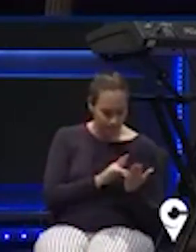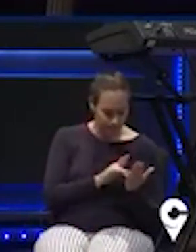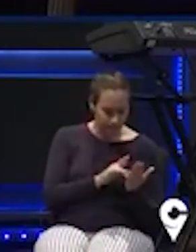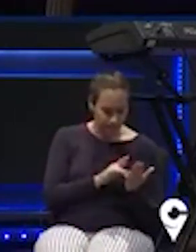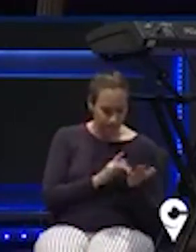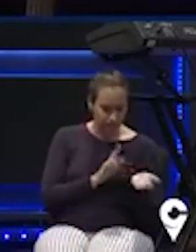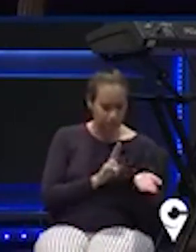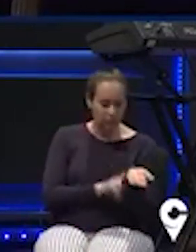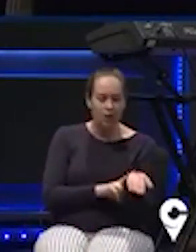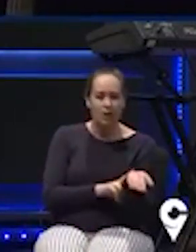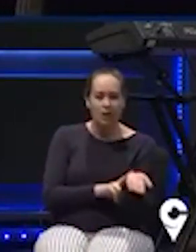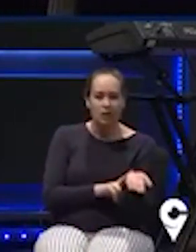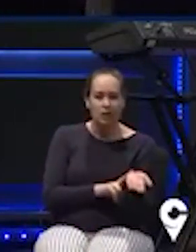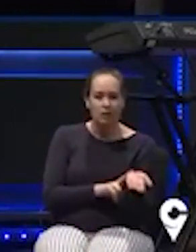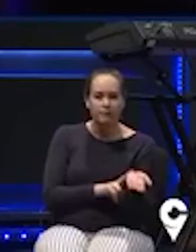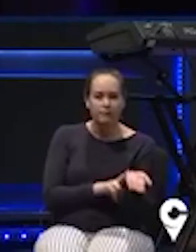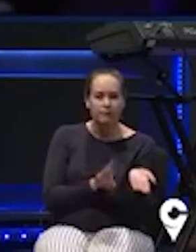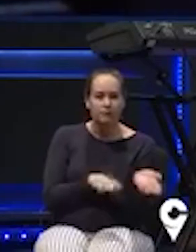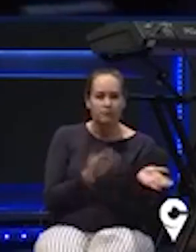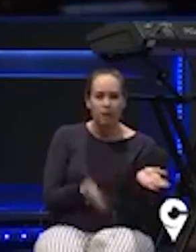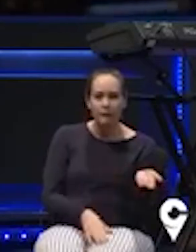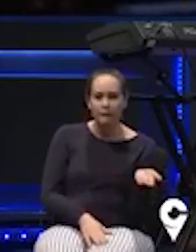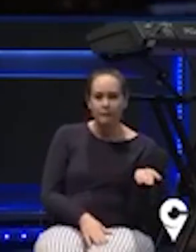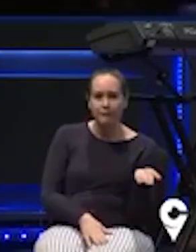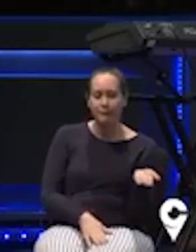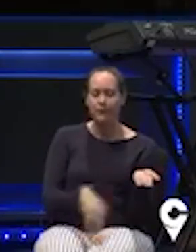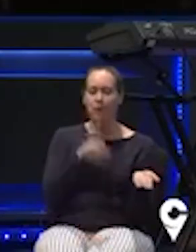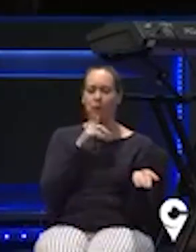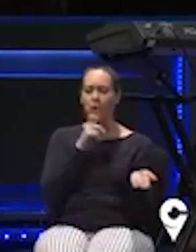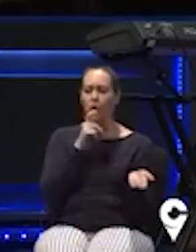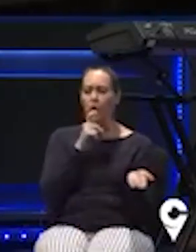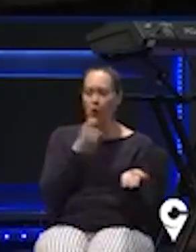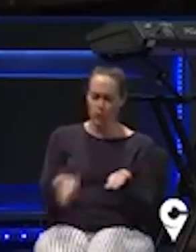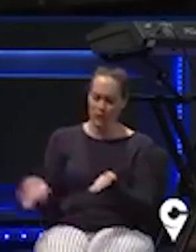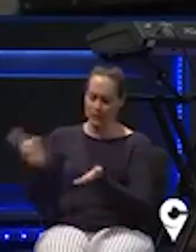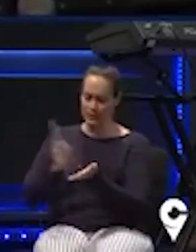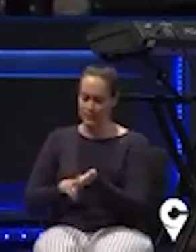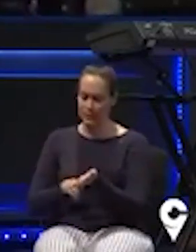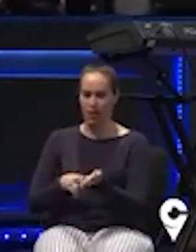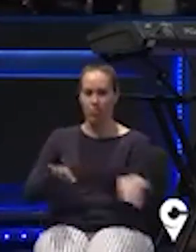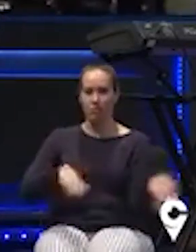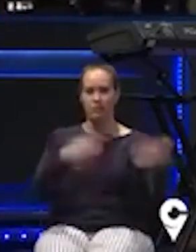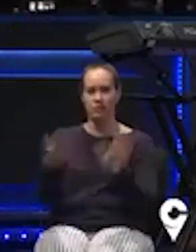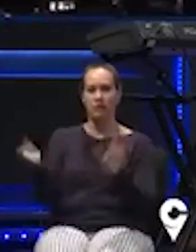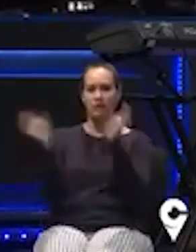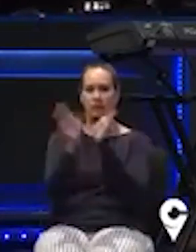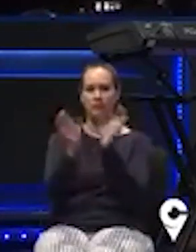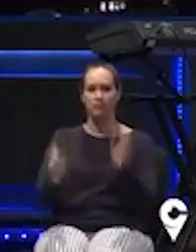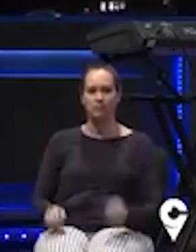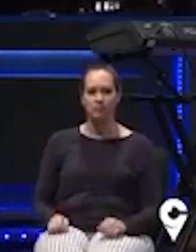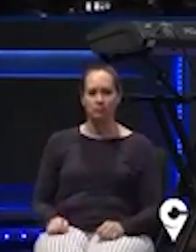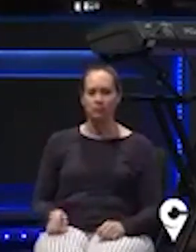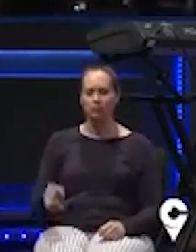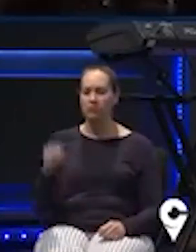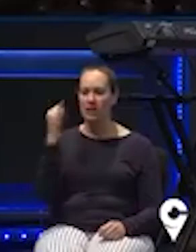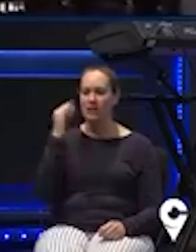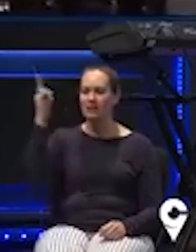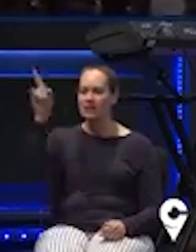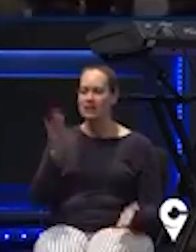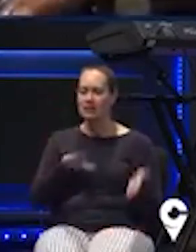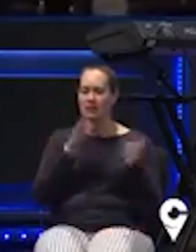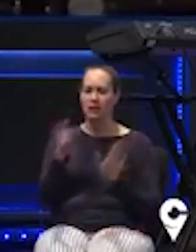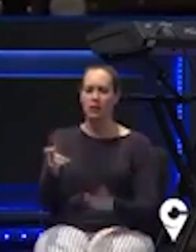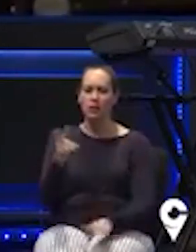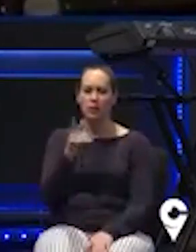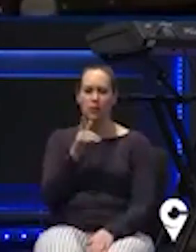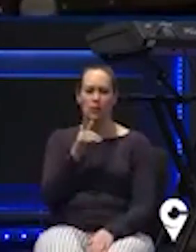pulse anymore? If God is dead, can you tell me who was the one who signed his death certificate? If God is dead, can you tell me in